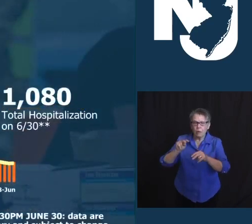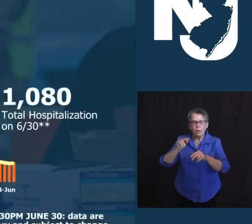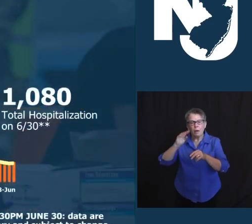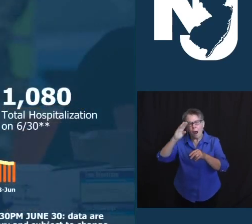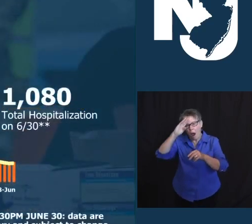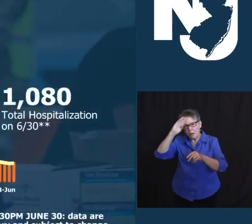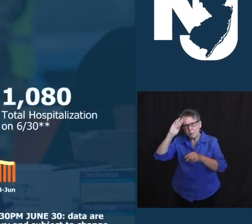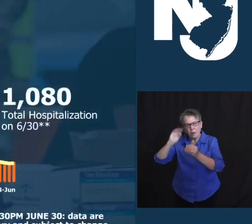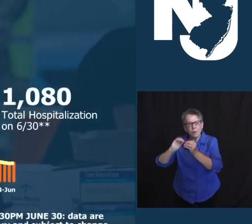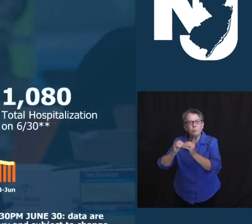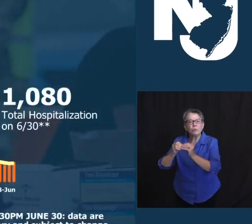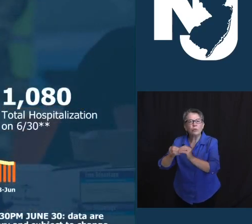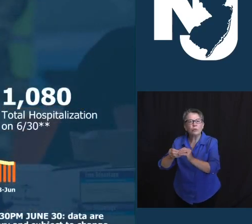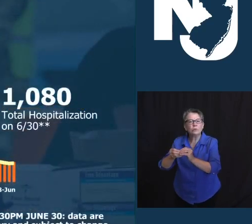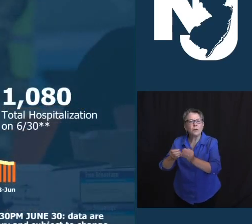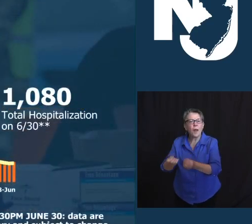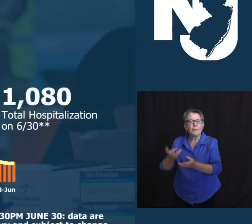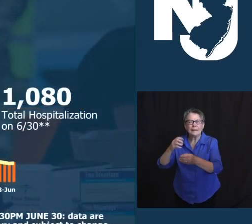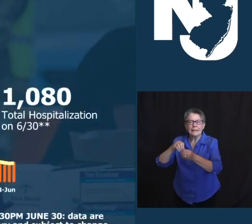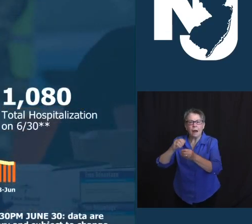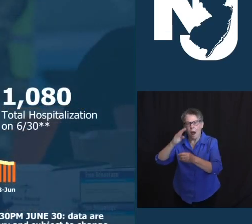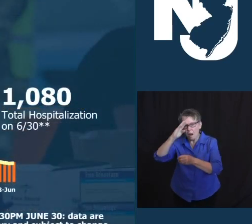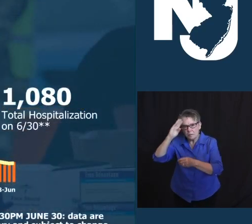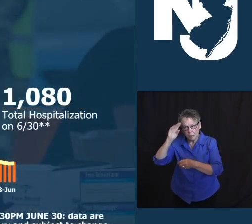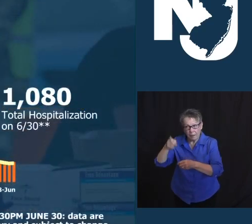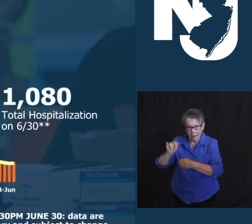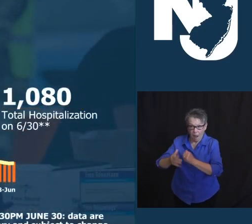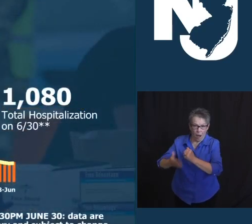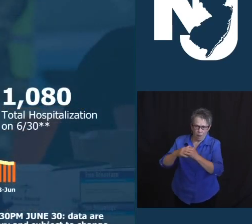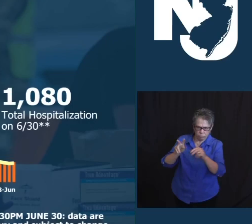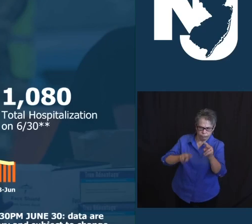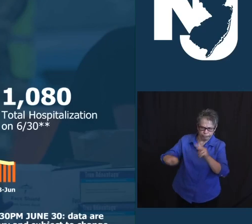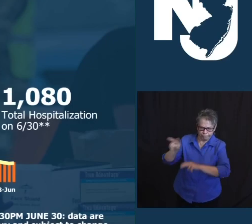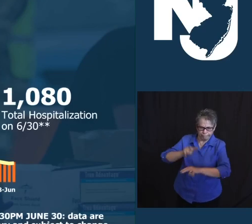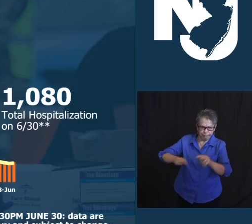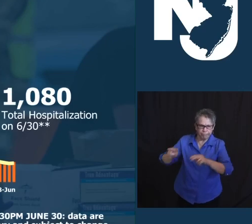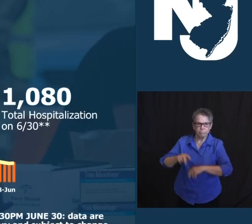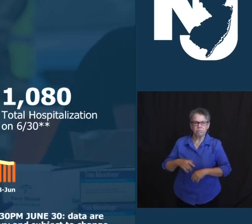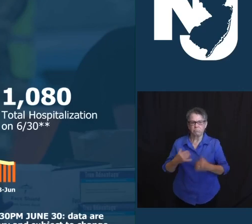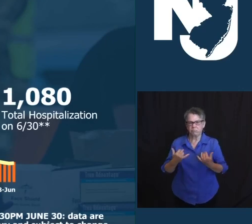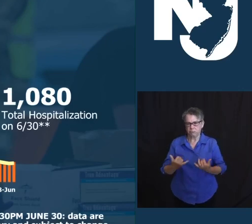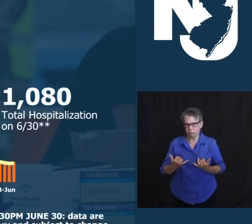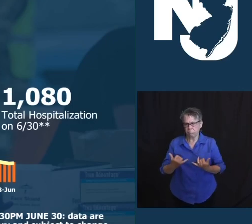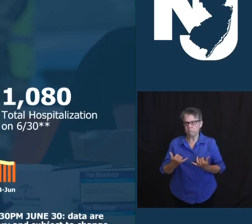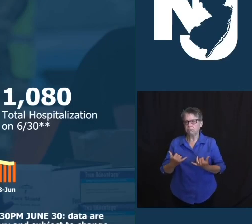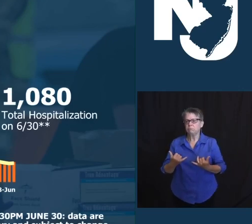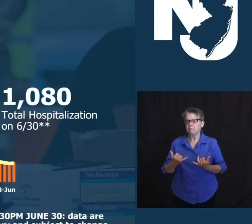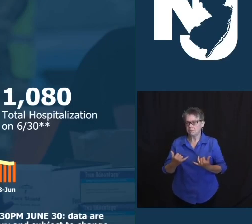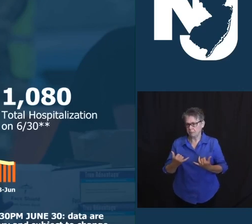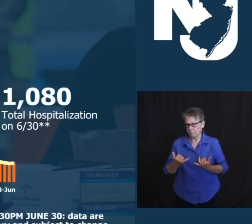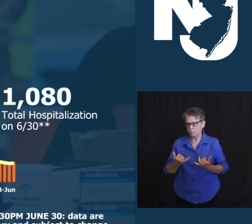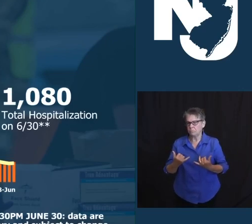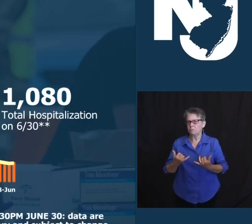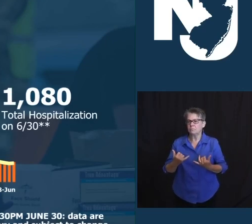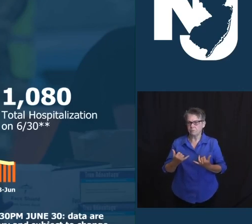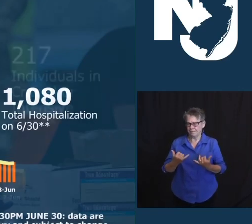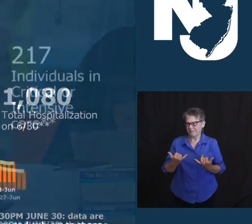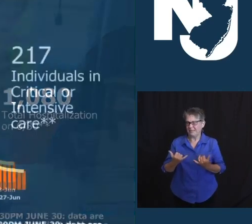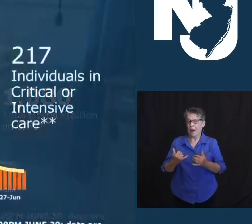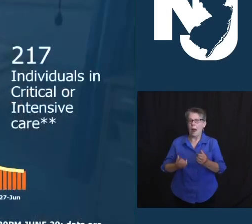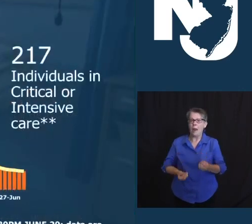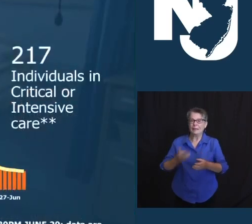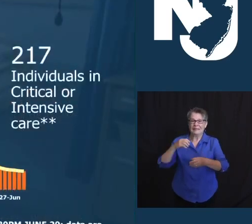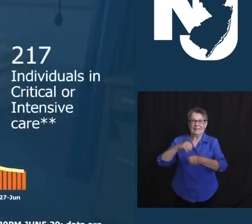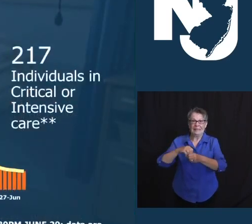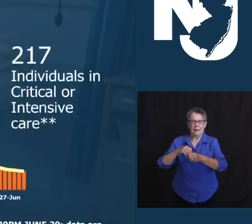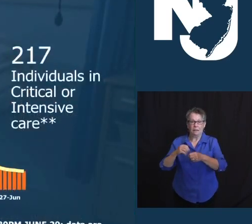So moving to our hospitals, the total number of residents hospitalized for COVID-19 increased to 1,080. The number